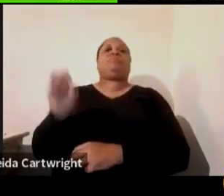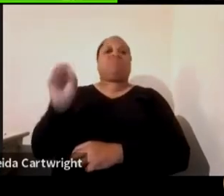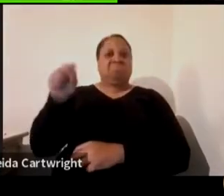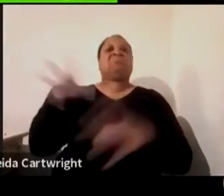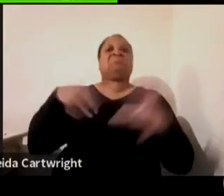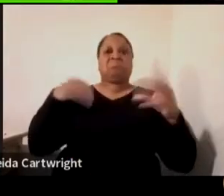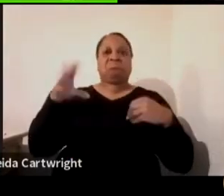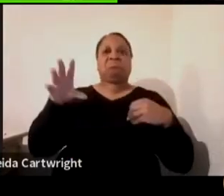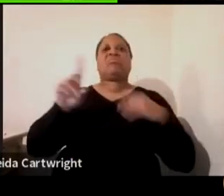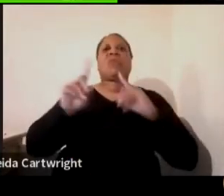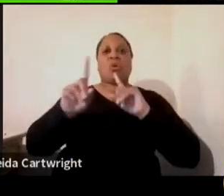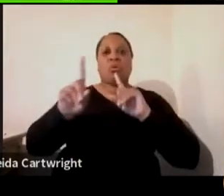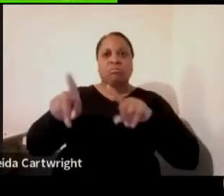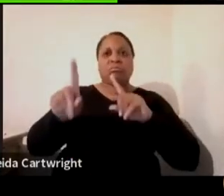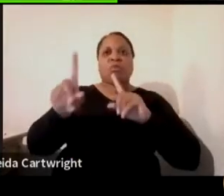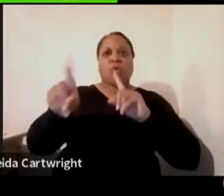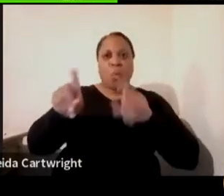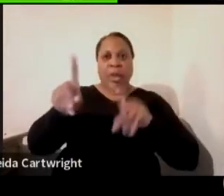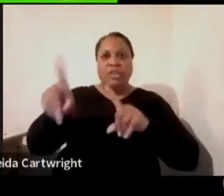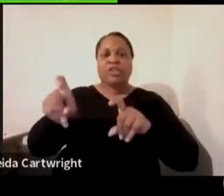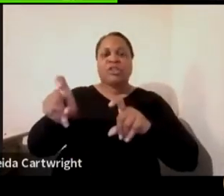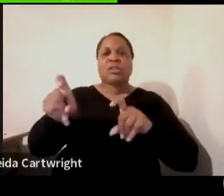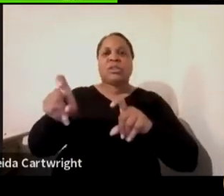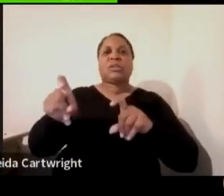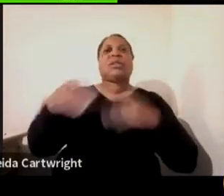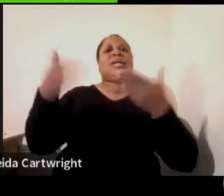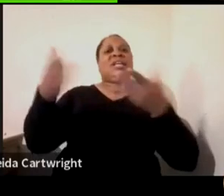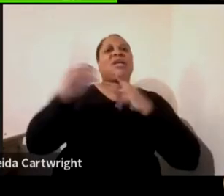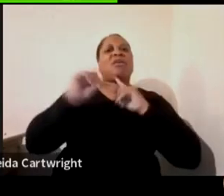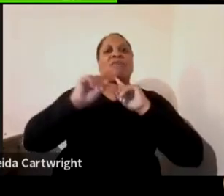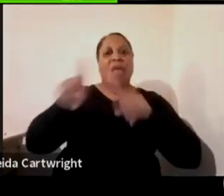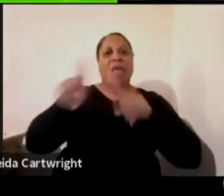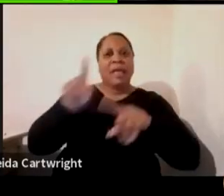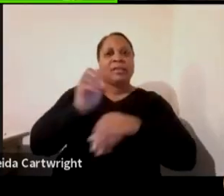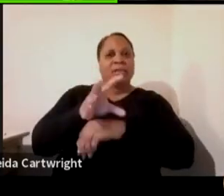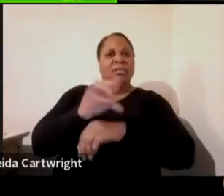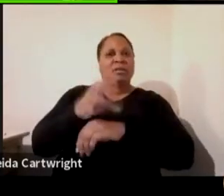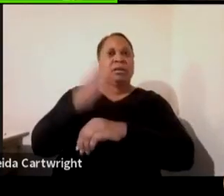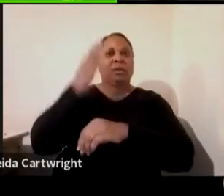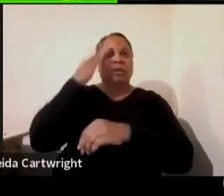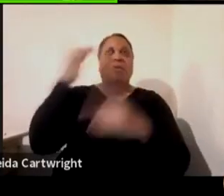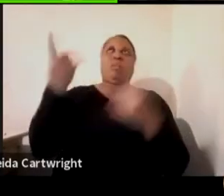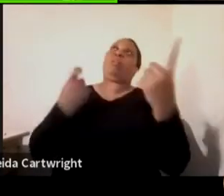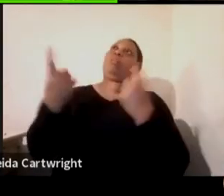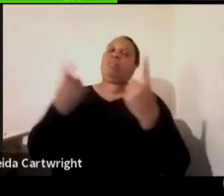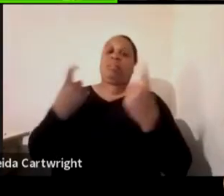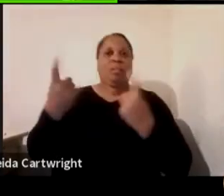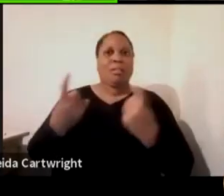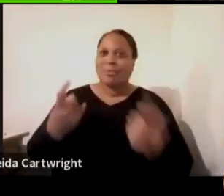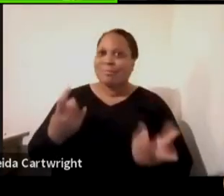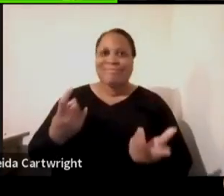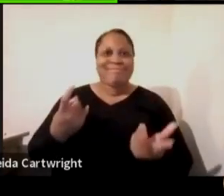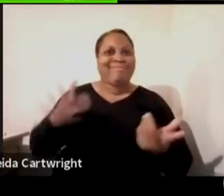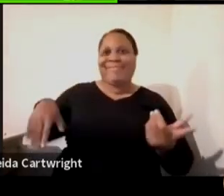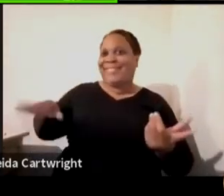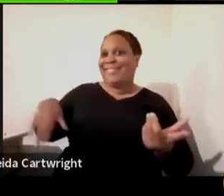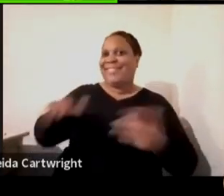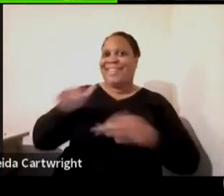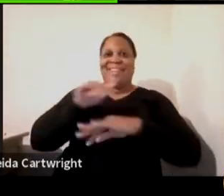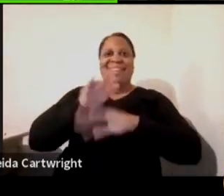offer the appropriate advice as needed, because I know people have lots of questions that we may not have been able to answer this